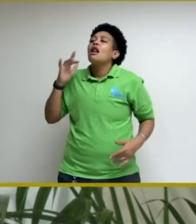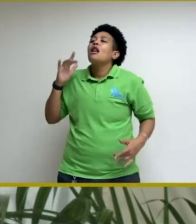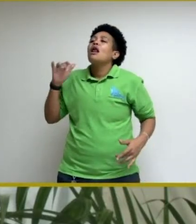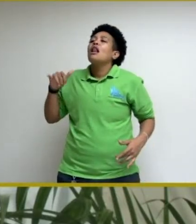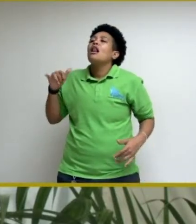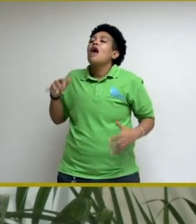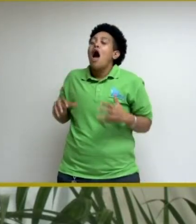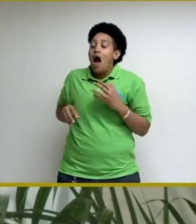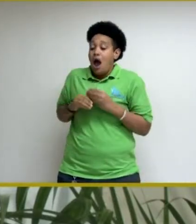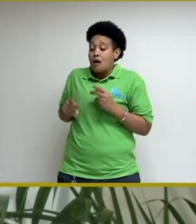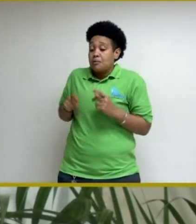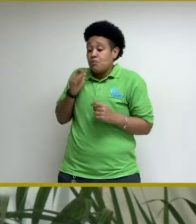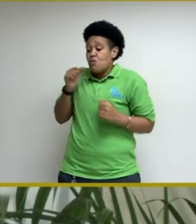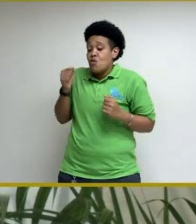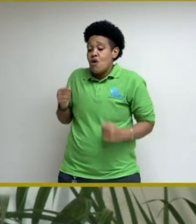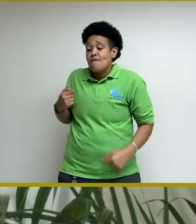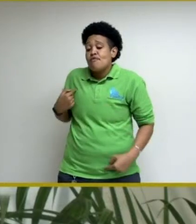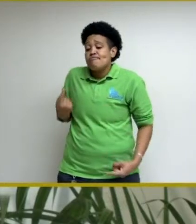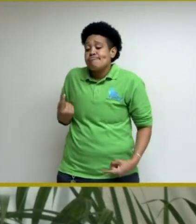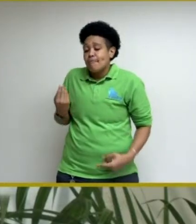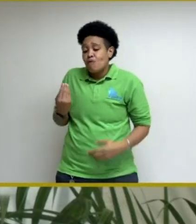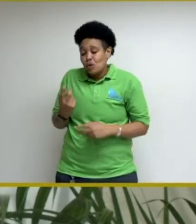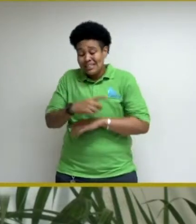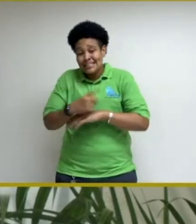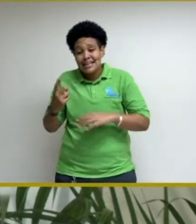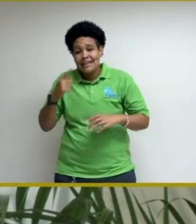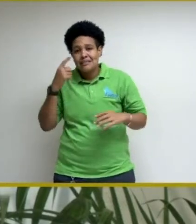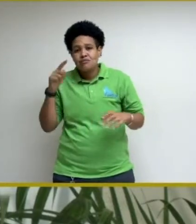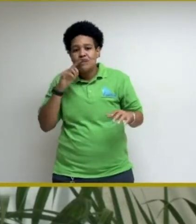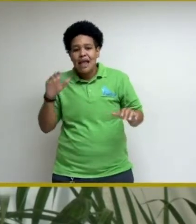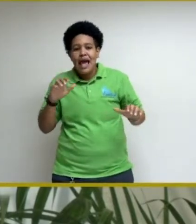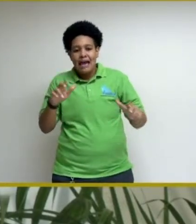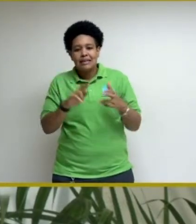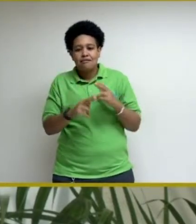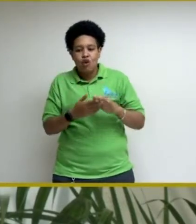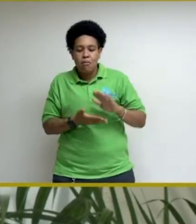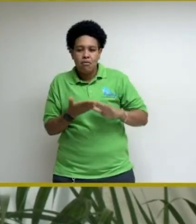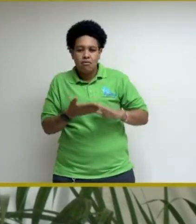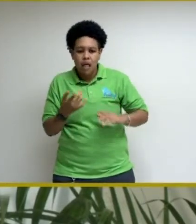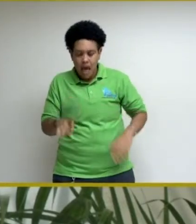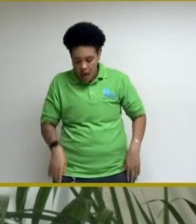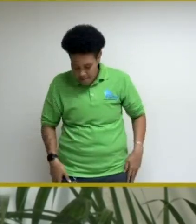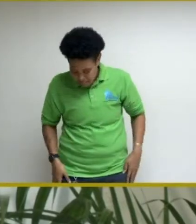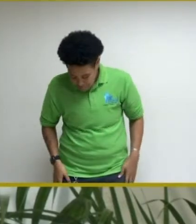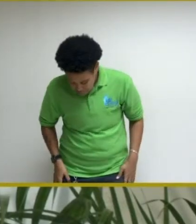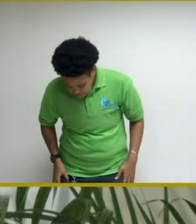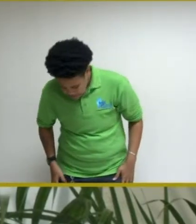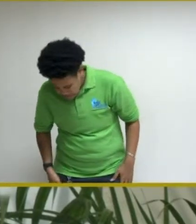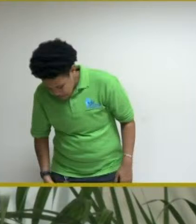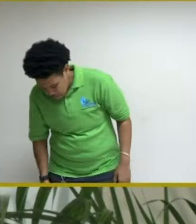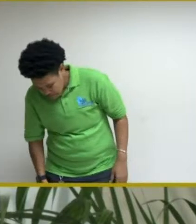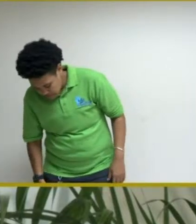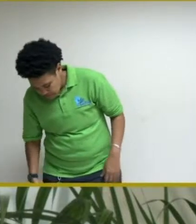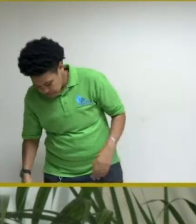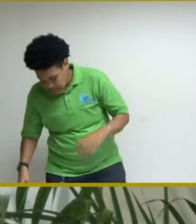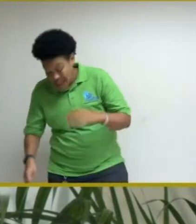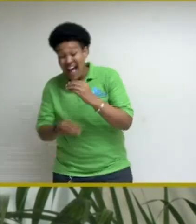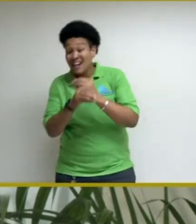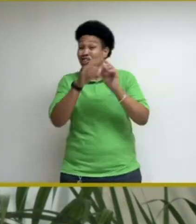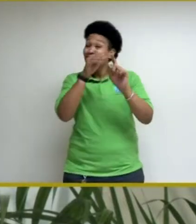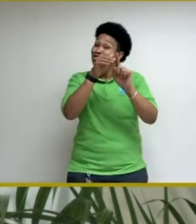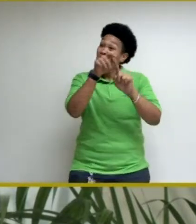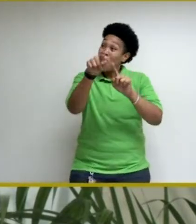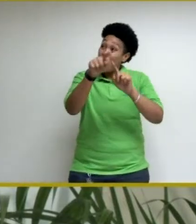of persons confirmed over the last 14 days as being active cases. Also to remind you that when